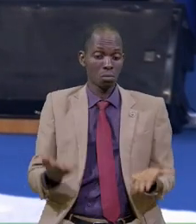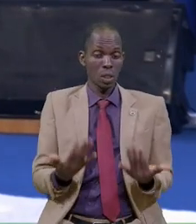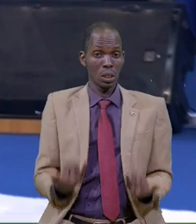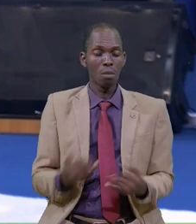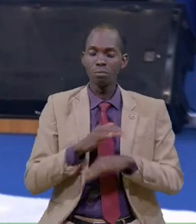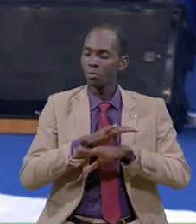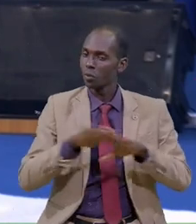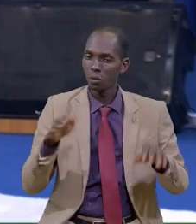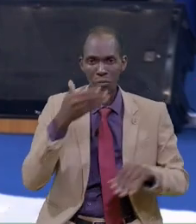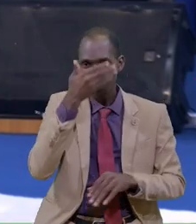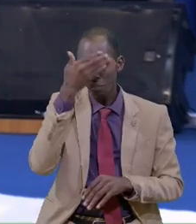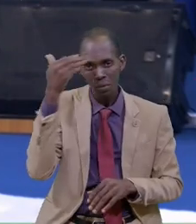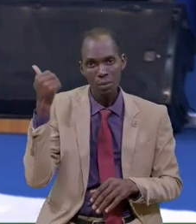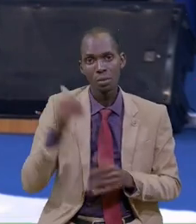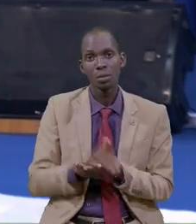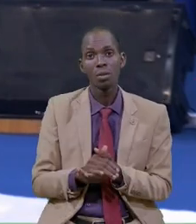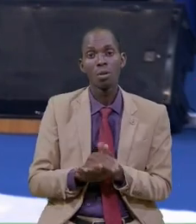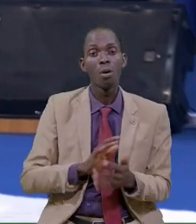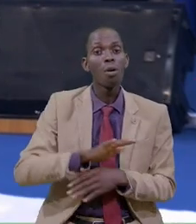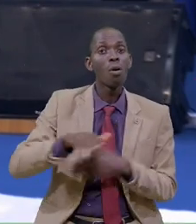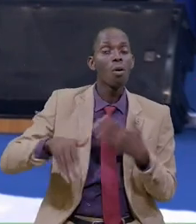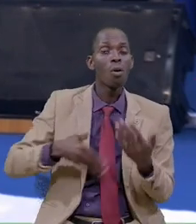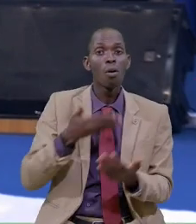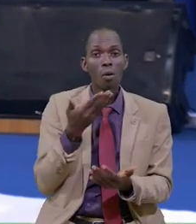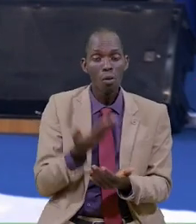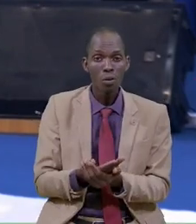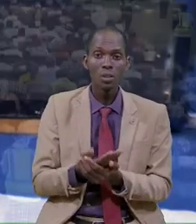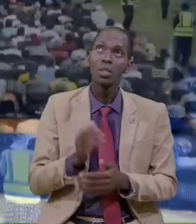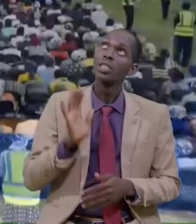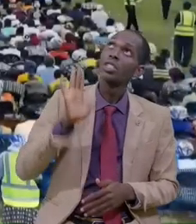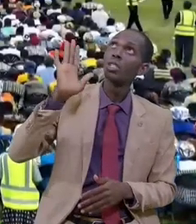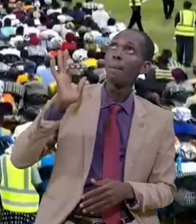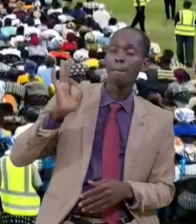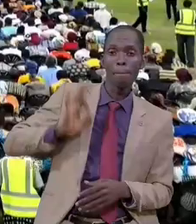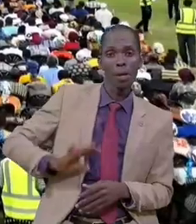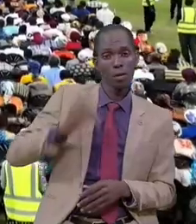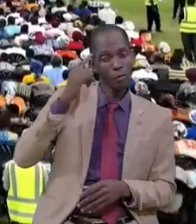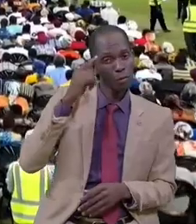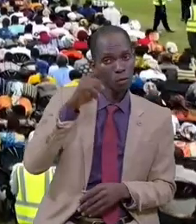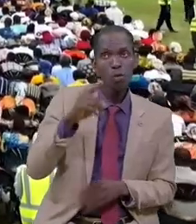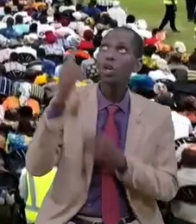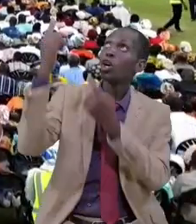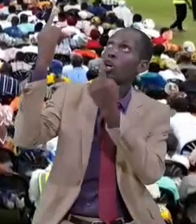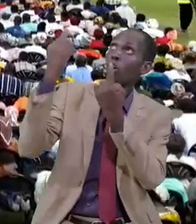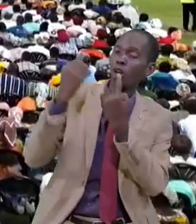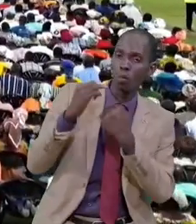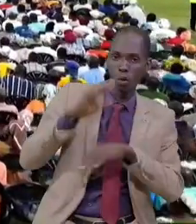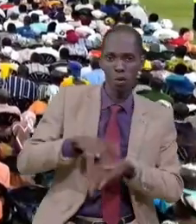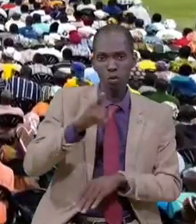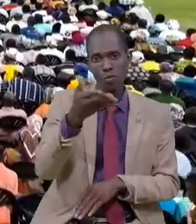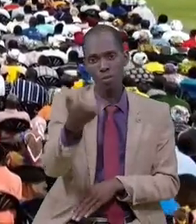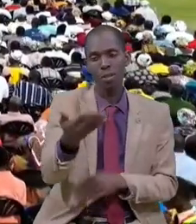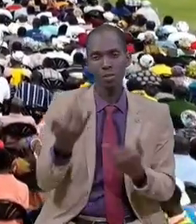forget all his benefits for you coming upon you right here